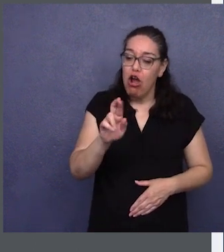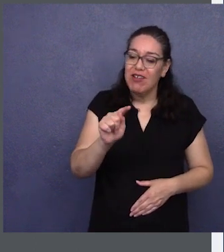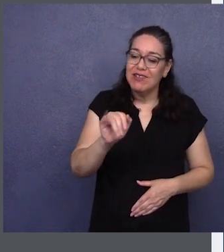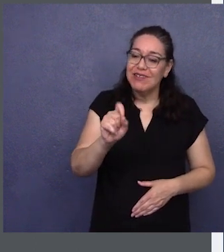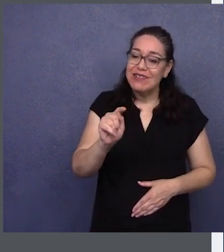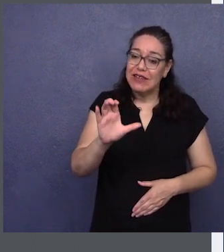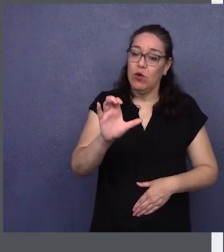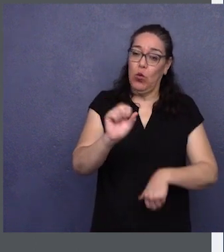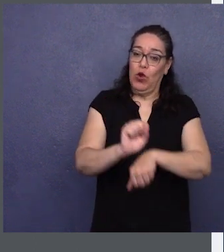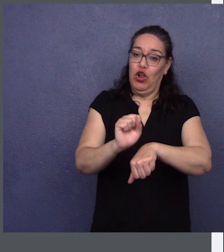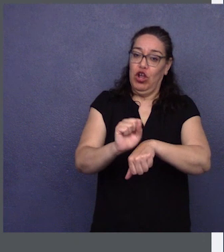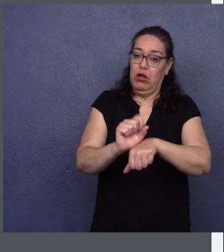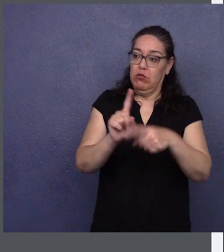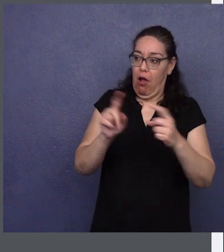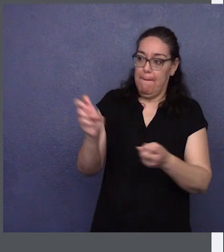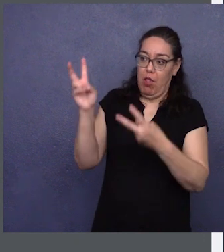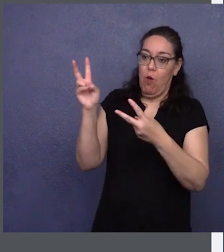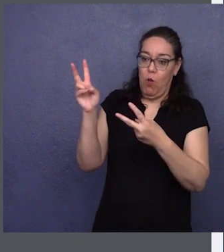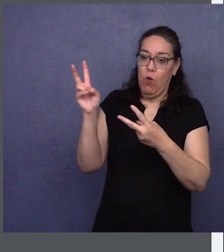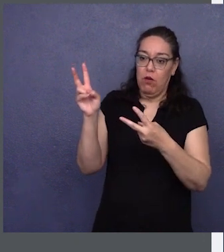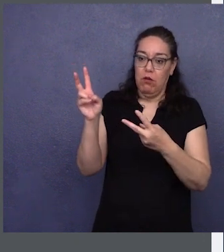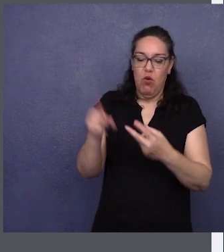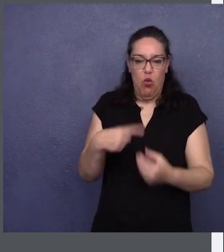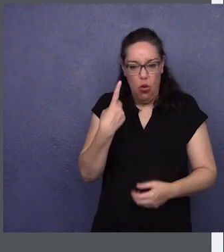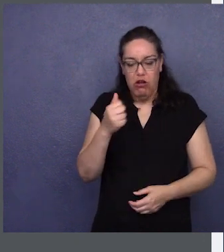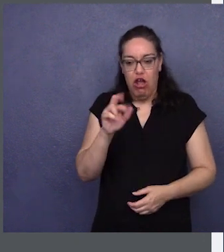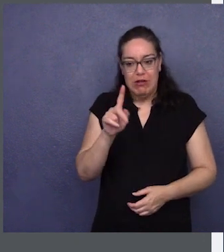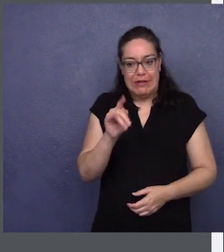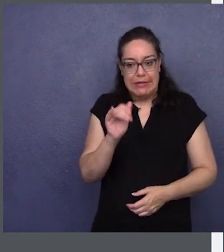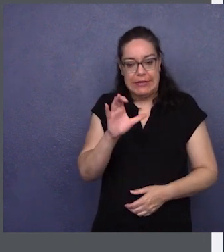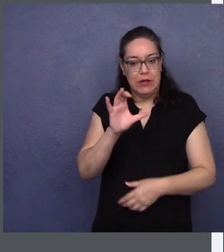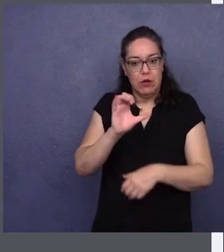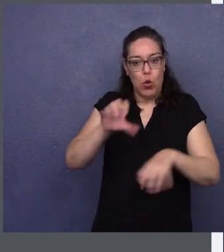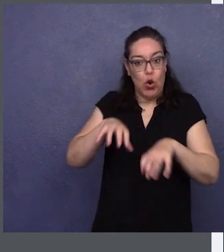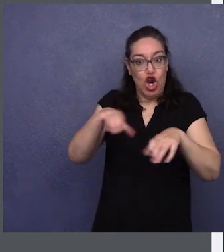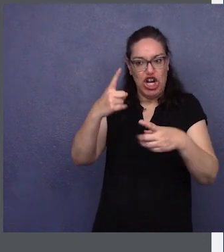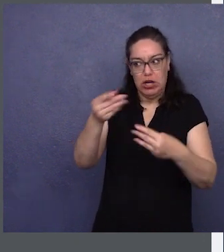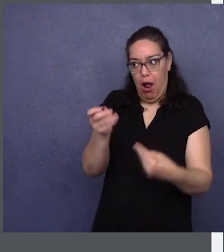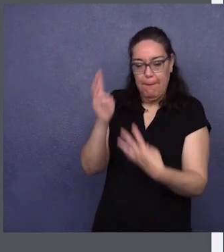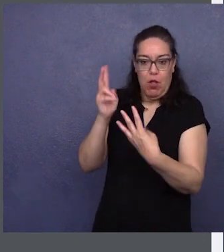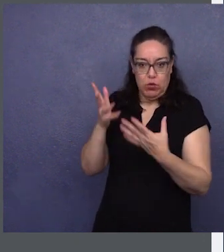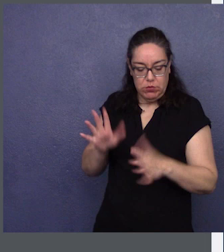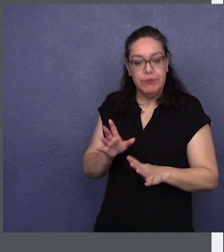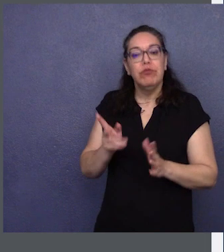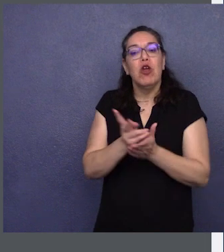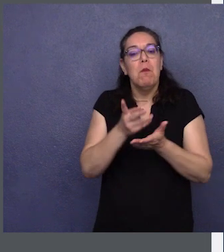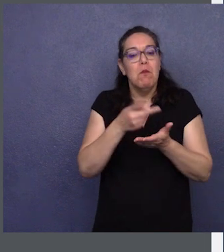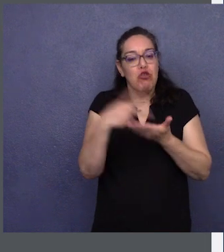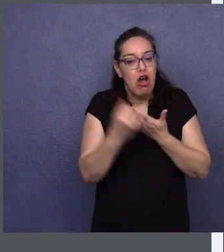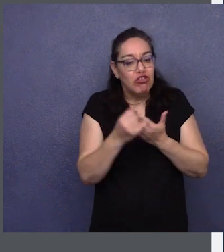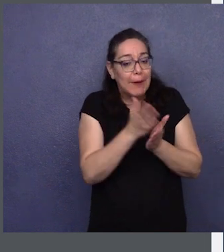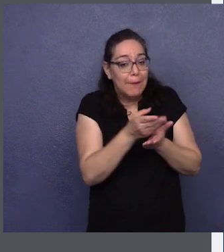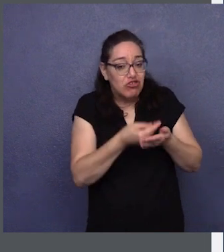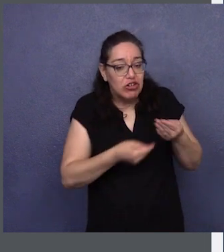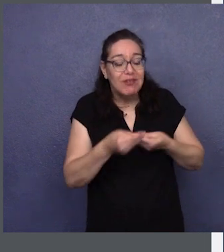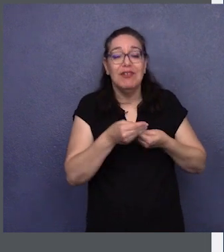to be uploaded as an example, and then project budget, project narrative, and